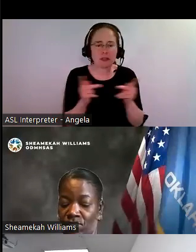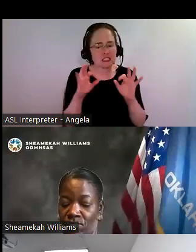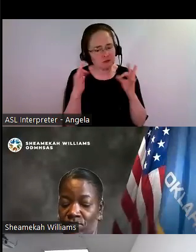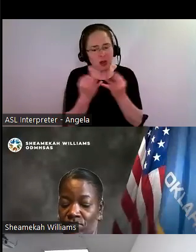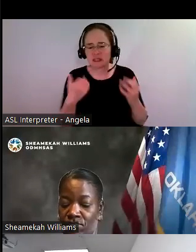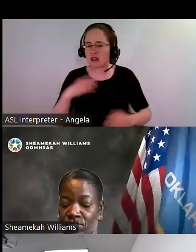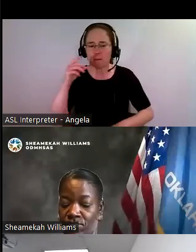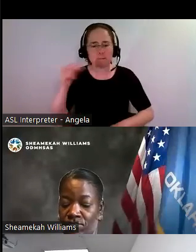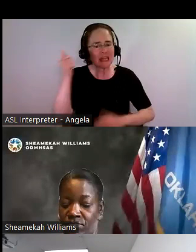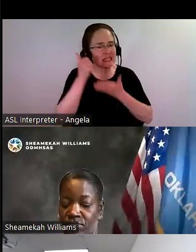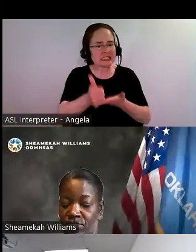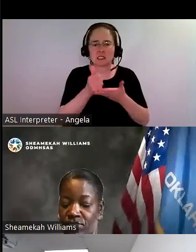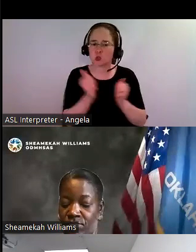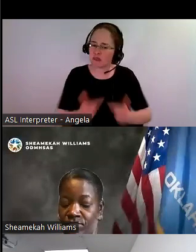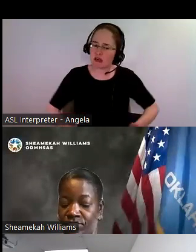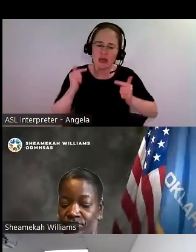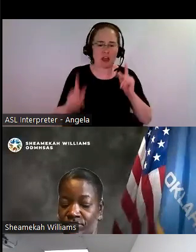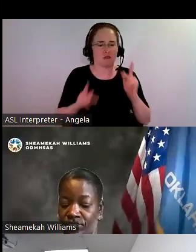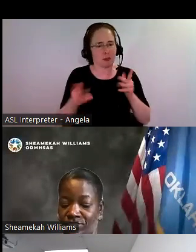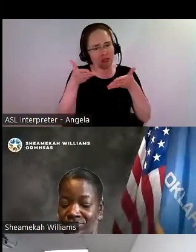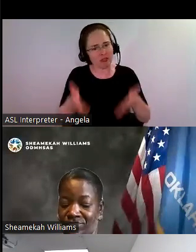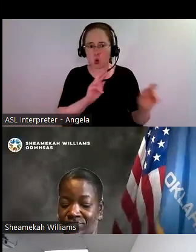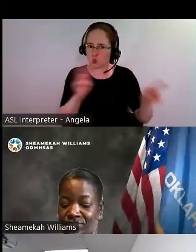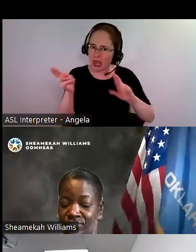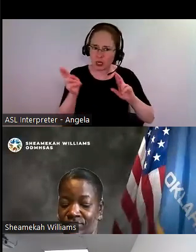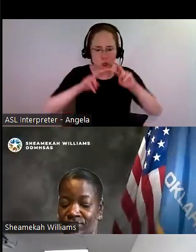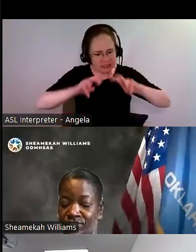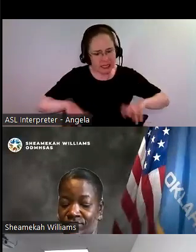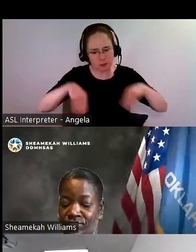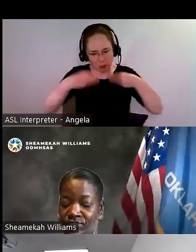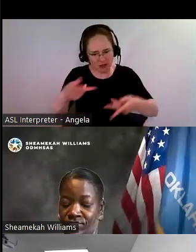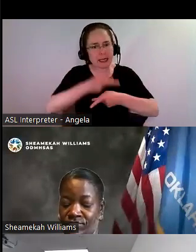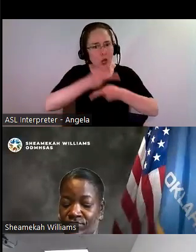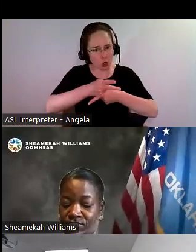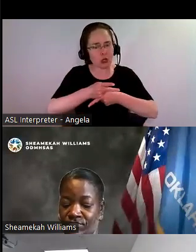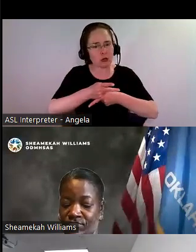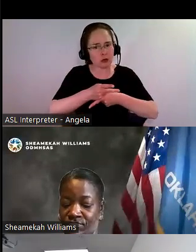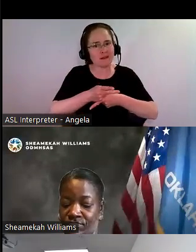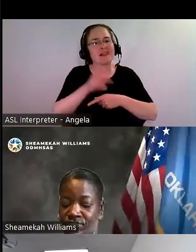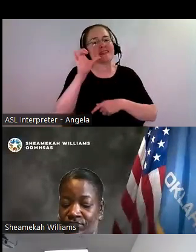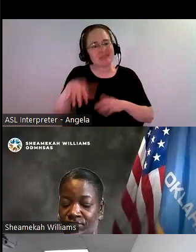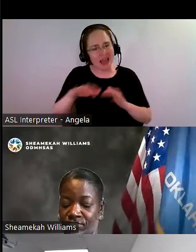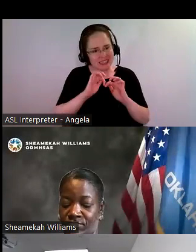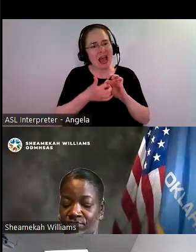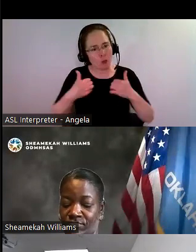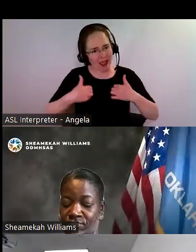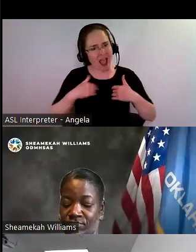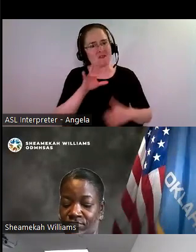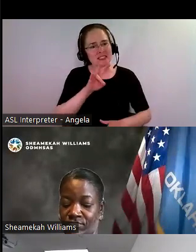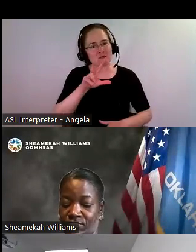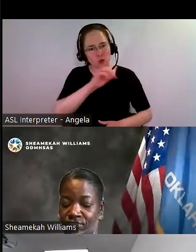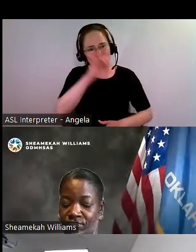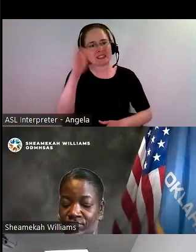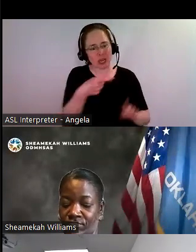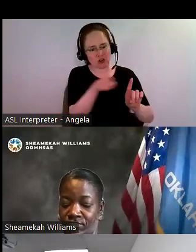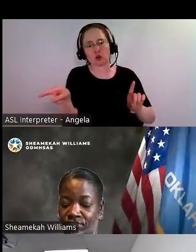immediate assistance with live people that are there ready to assess and provide care. That's how we were able to have this 73% diversion